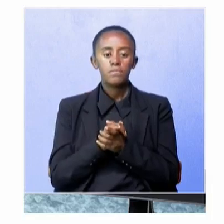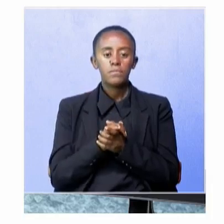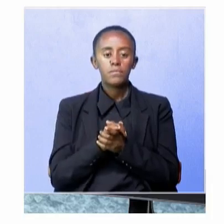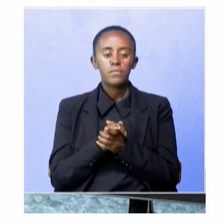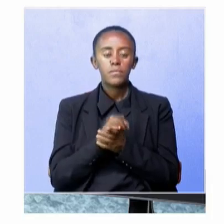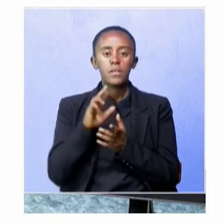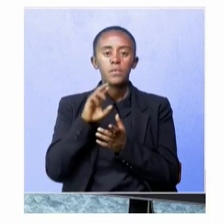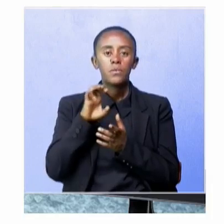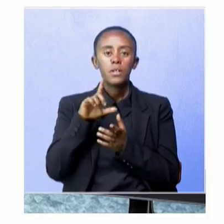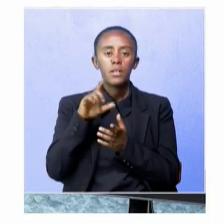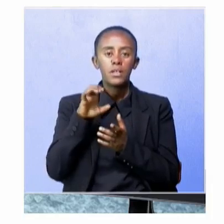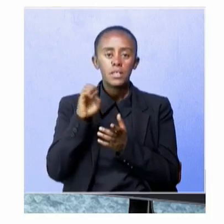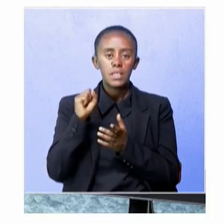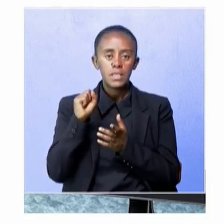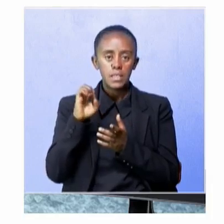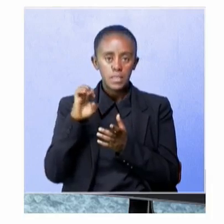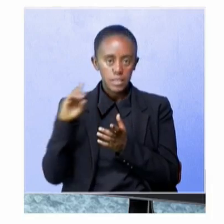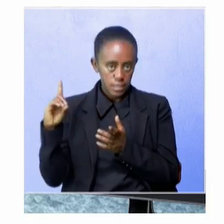released